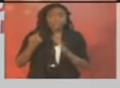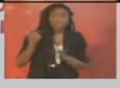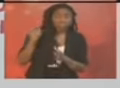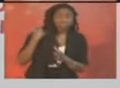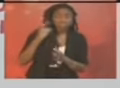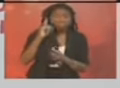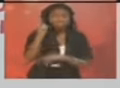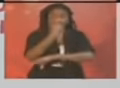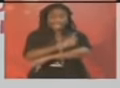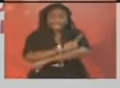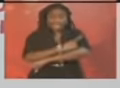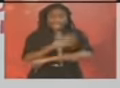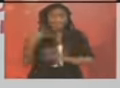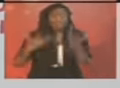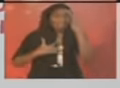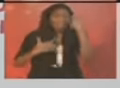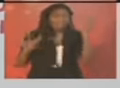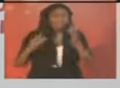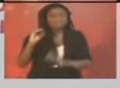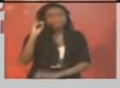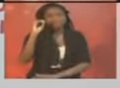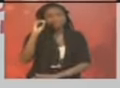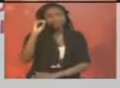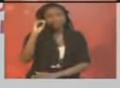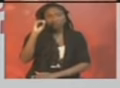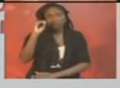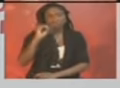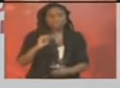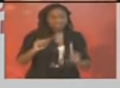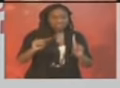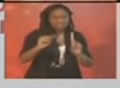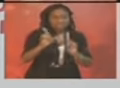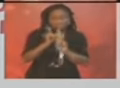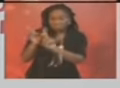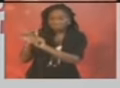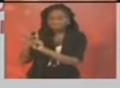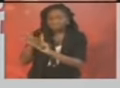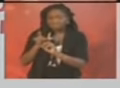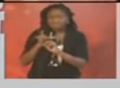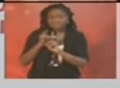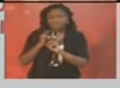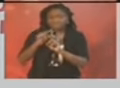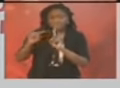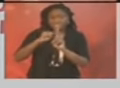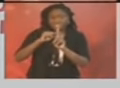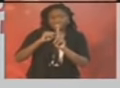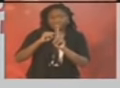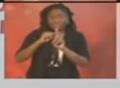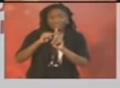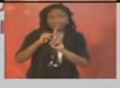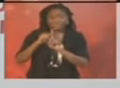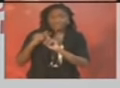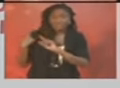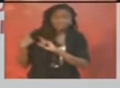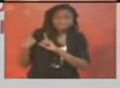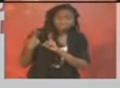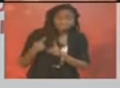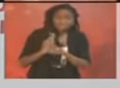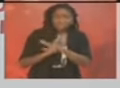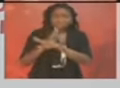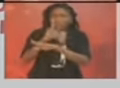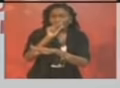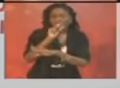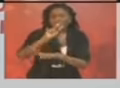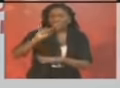were zero. Total positive cases since the 12th of March to present, 7,642.